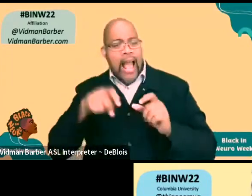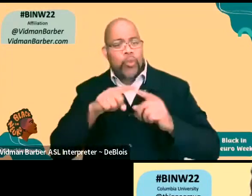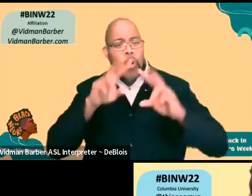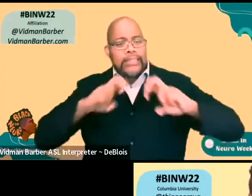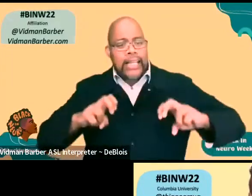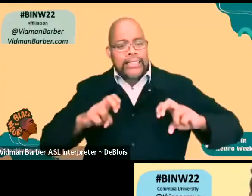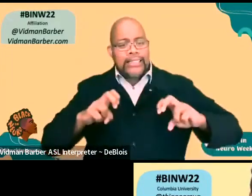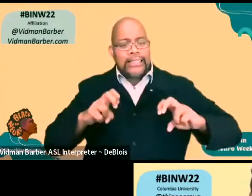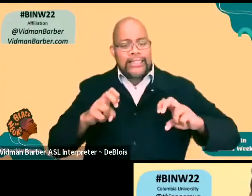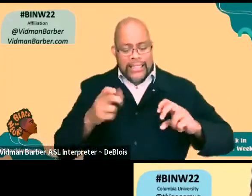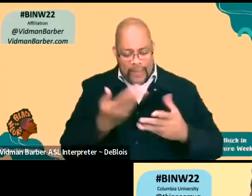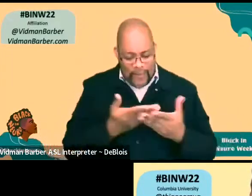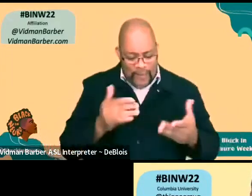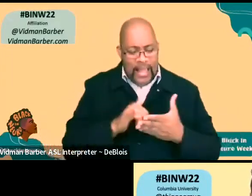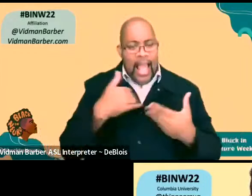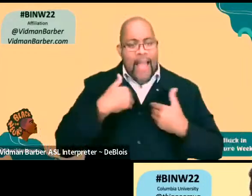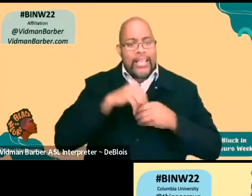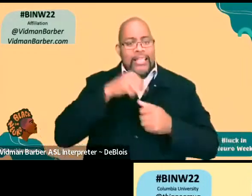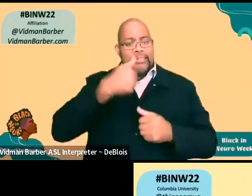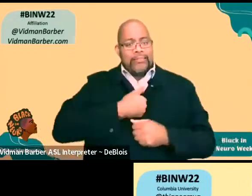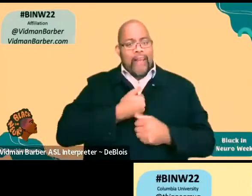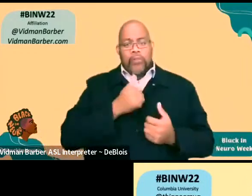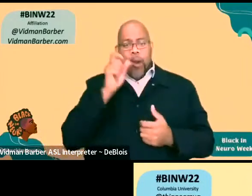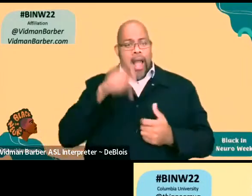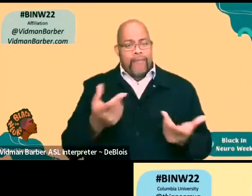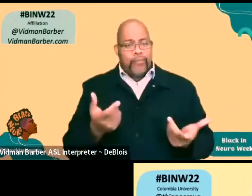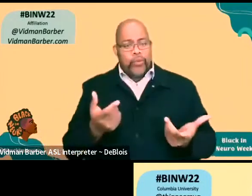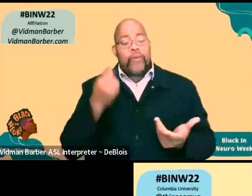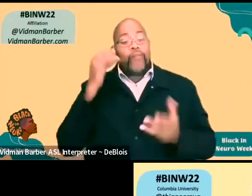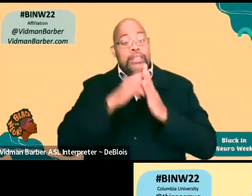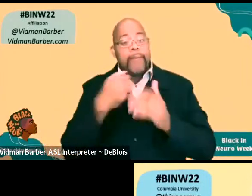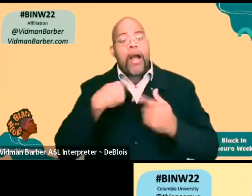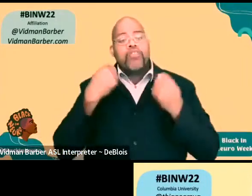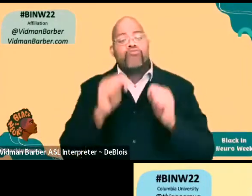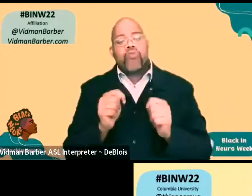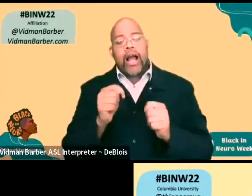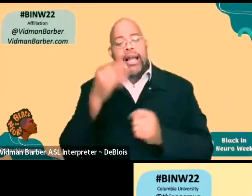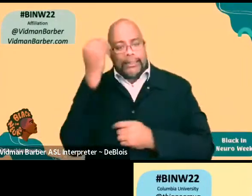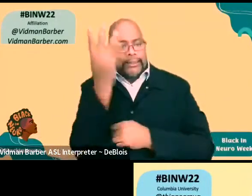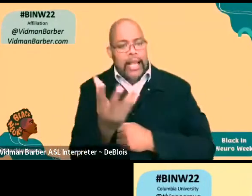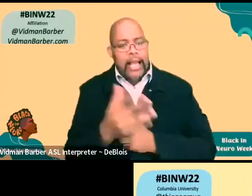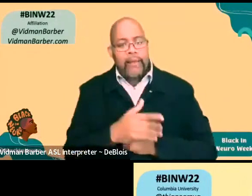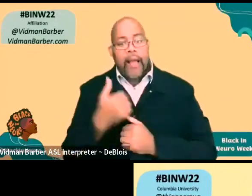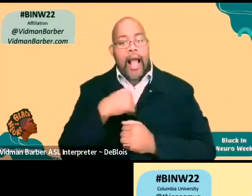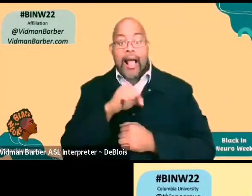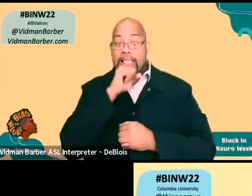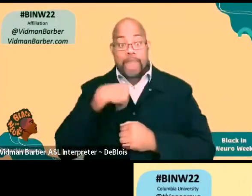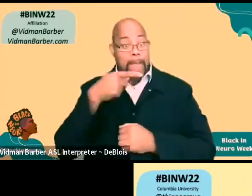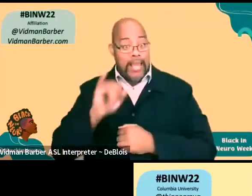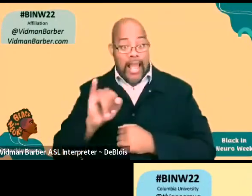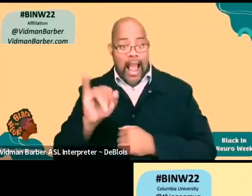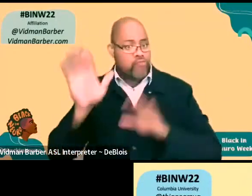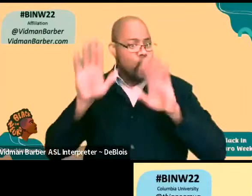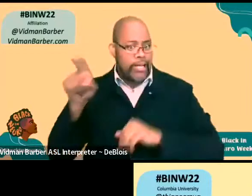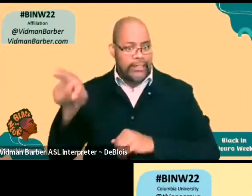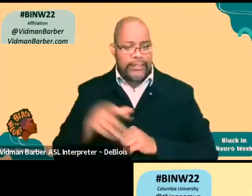the nuances that they hold within themselves. So for example, I try to tell, I love my PI, she's great. Like, we've had a lot of